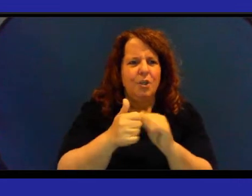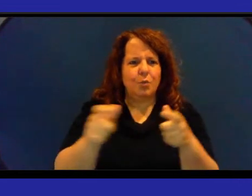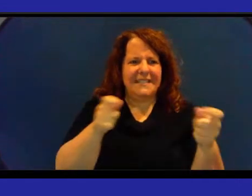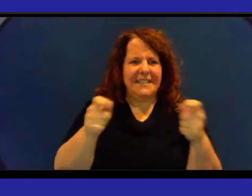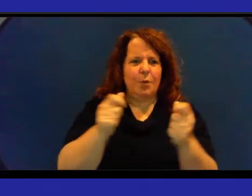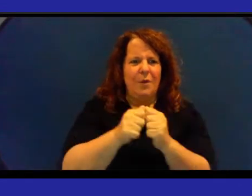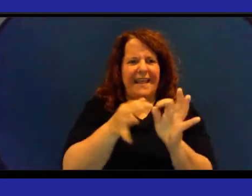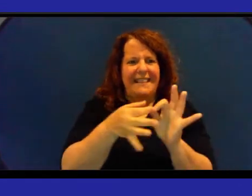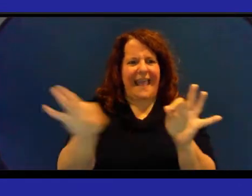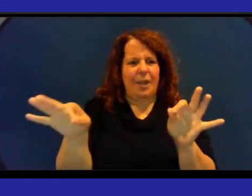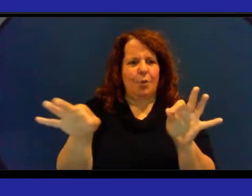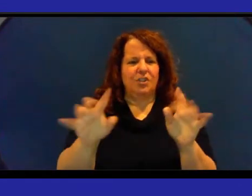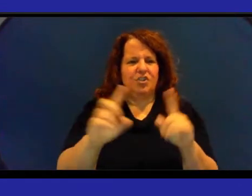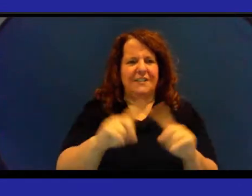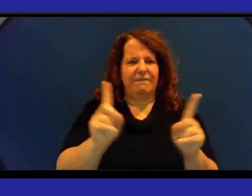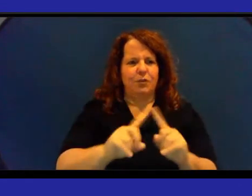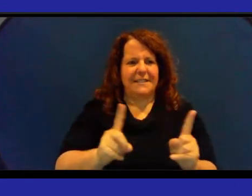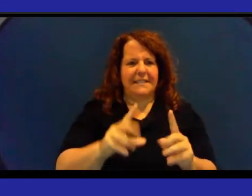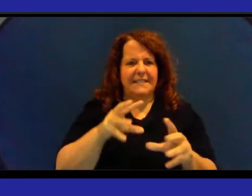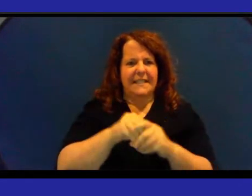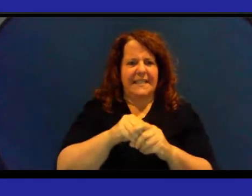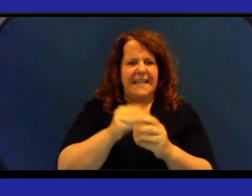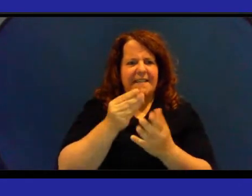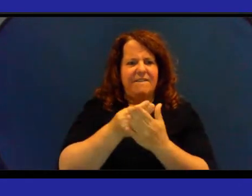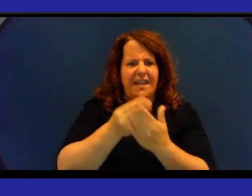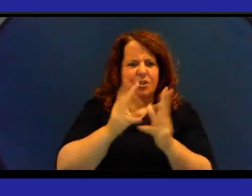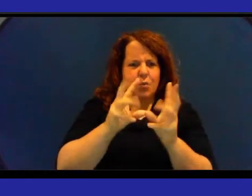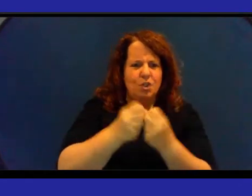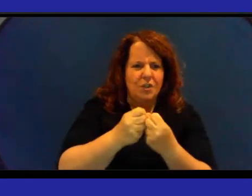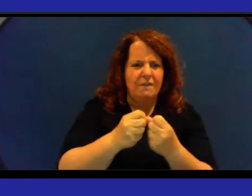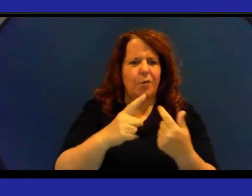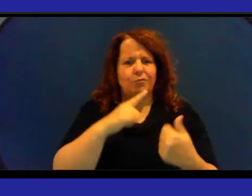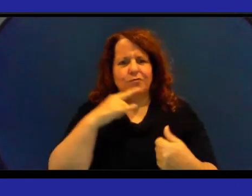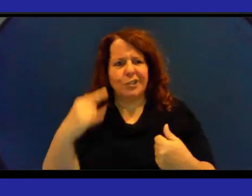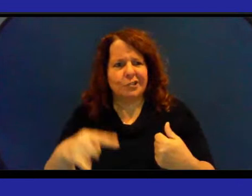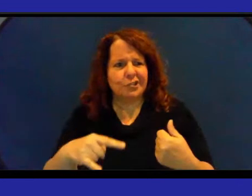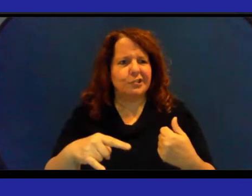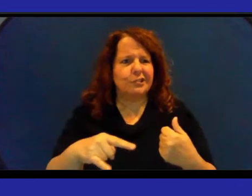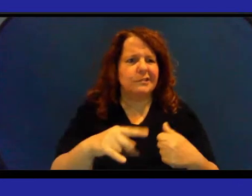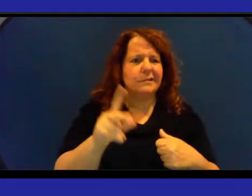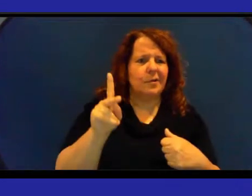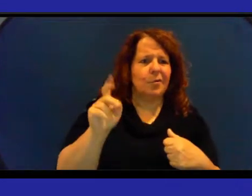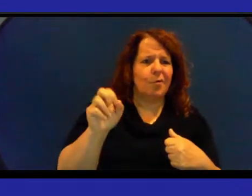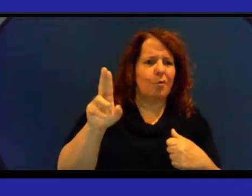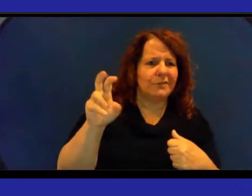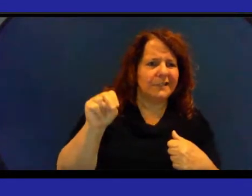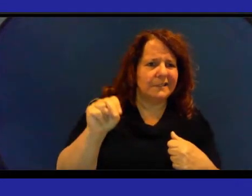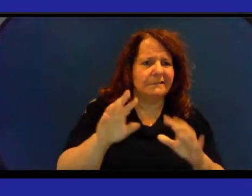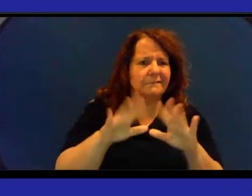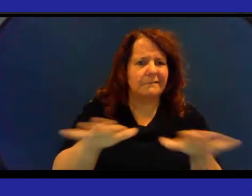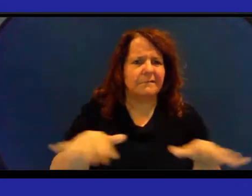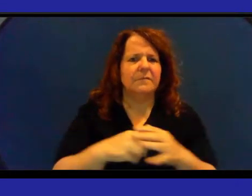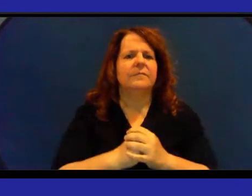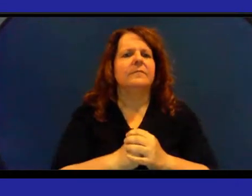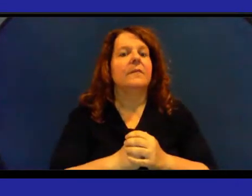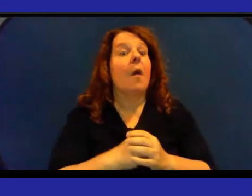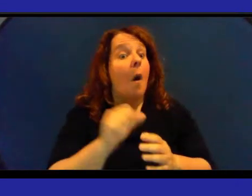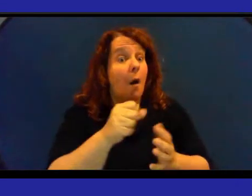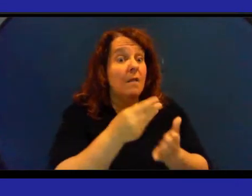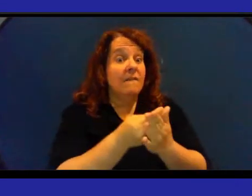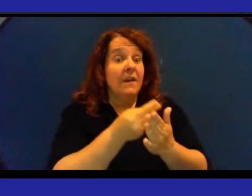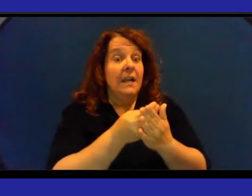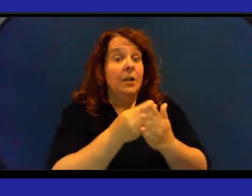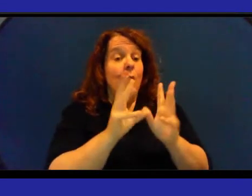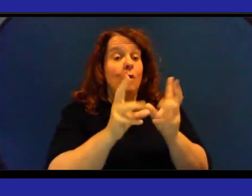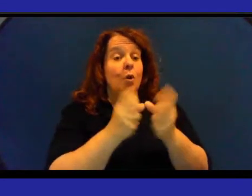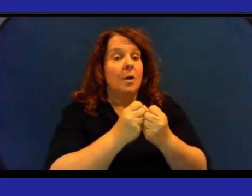differences, you know? Because you Oh, mentioned absolutely. Korean, Russian, Yes. Tagalog. So the financial workshops are done in partnership with